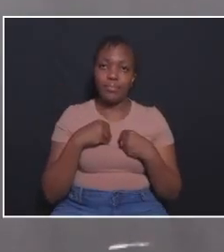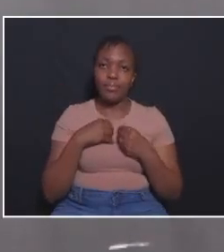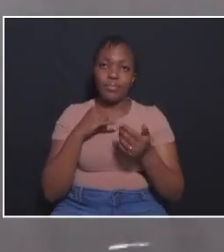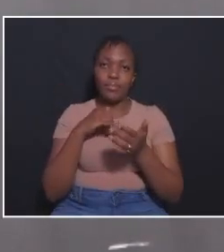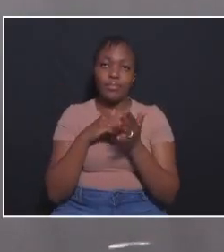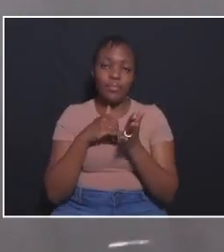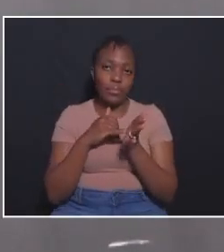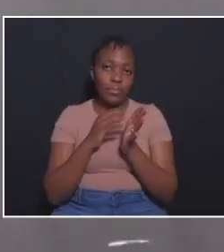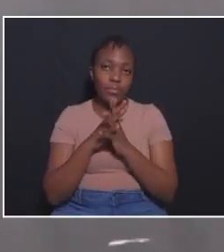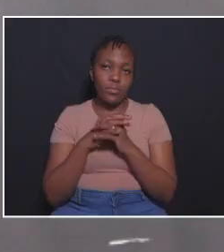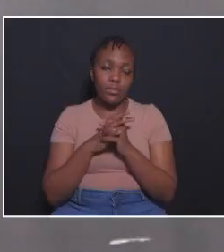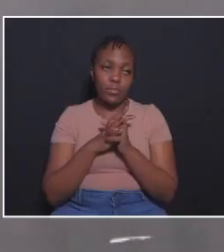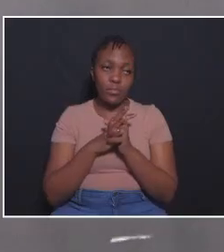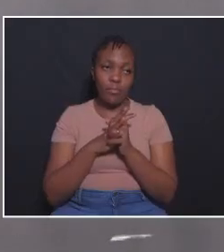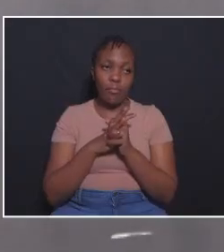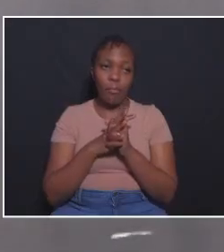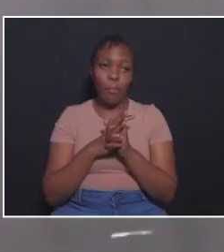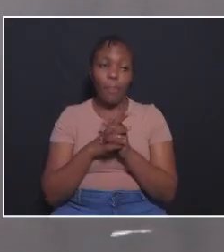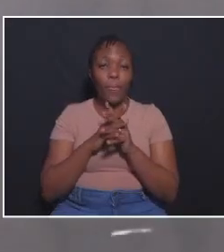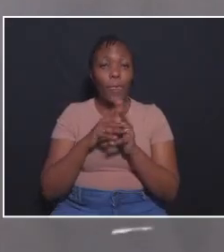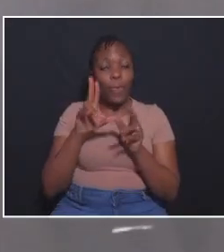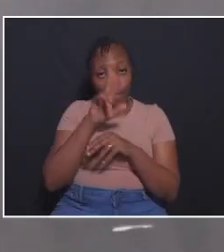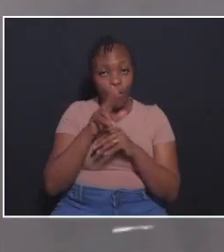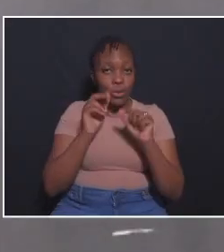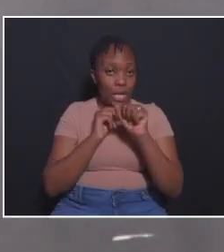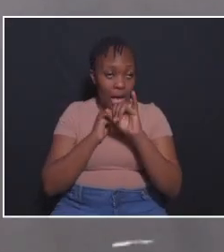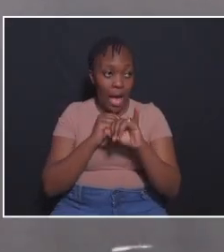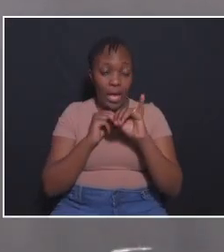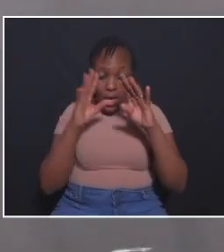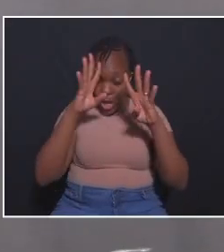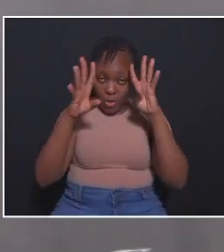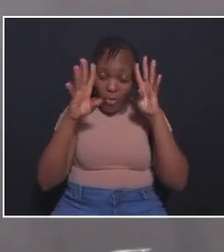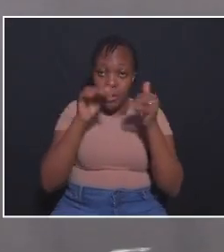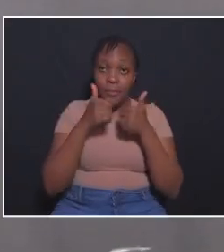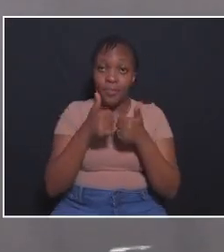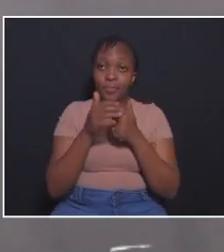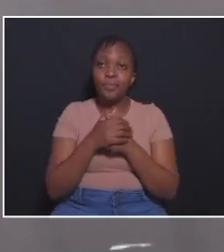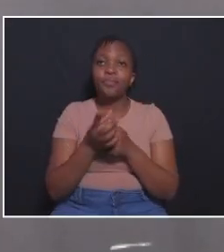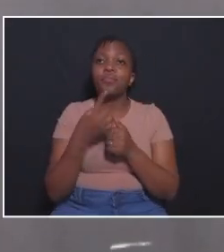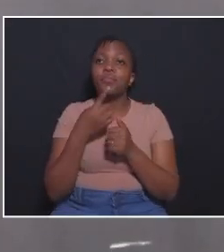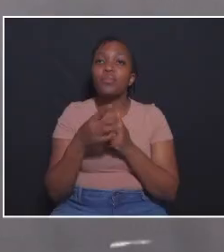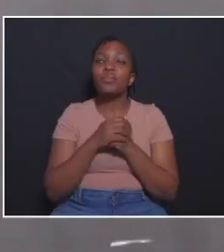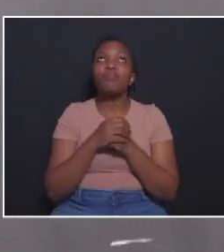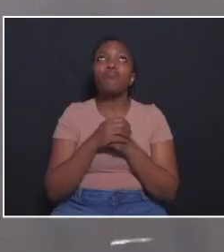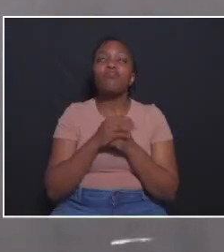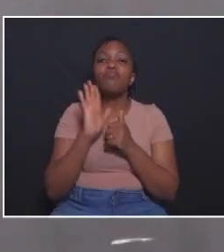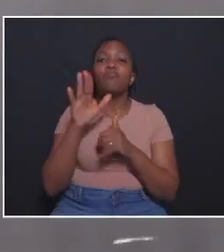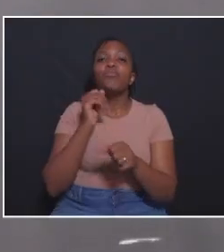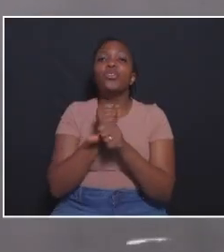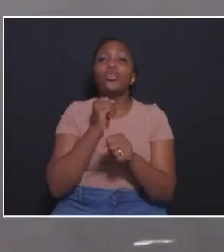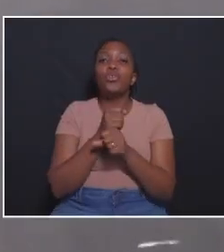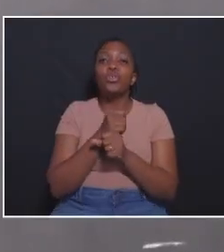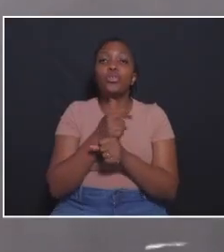it creatively, though. If we use it to say, just do for me what you feel like